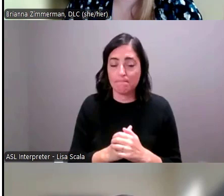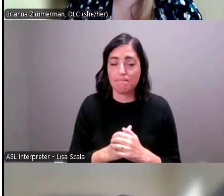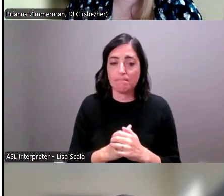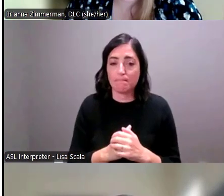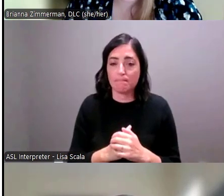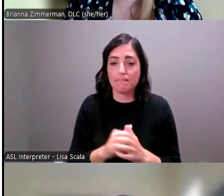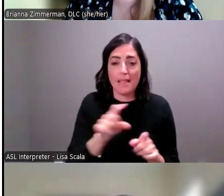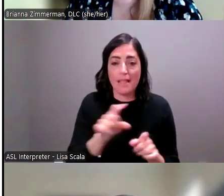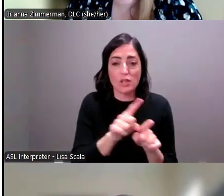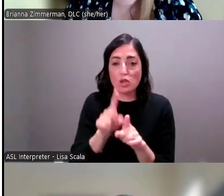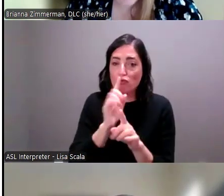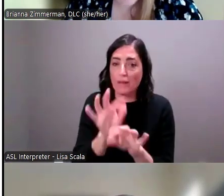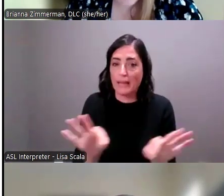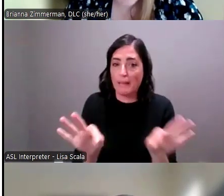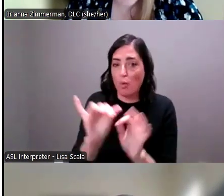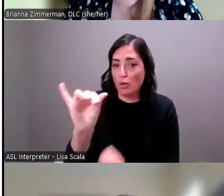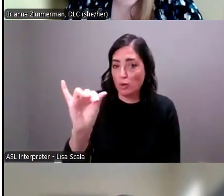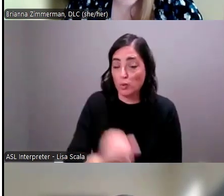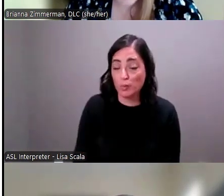So that's also really important.